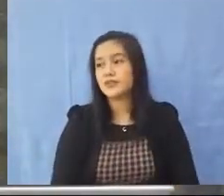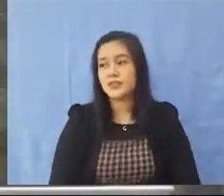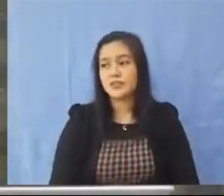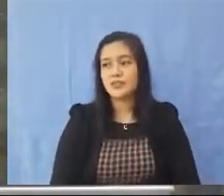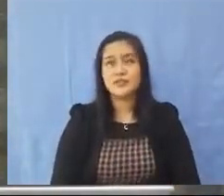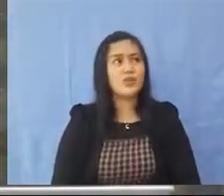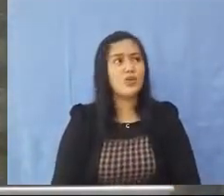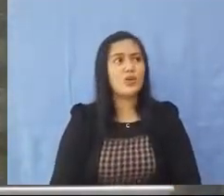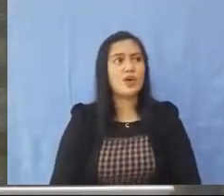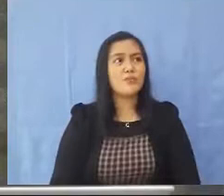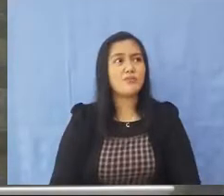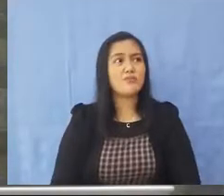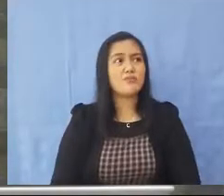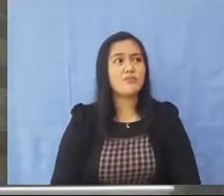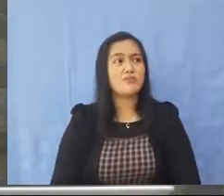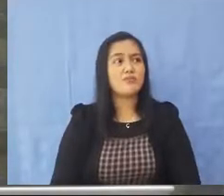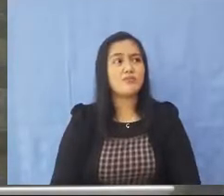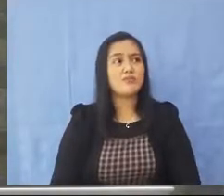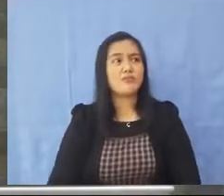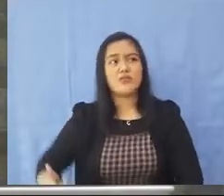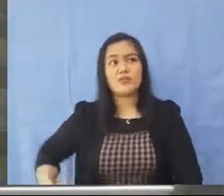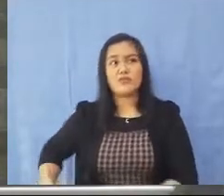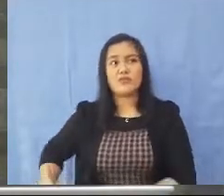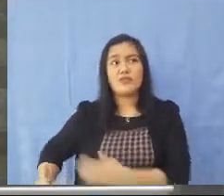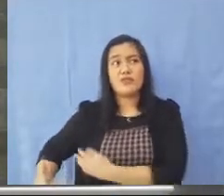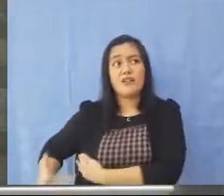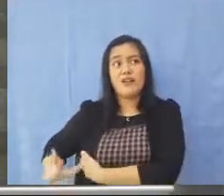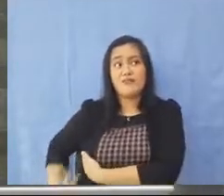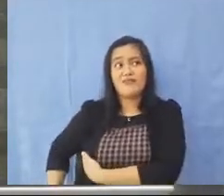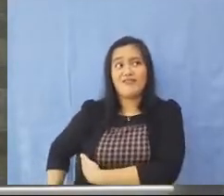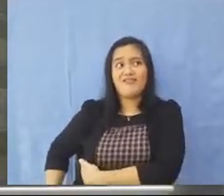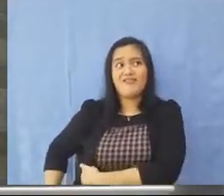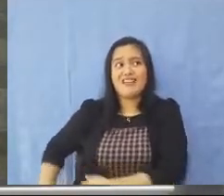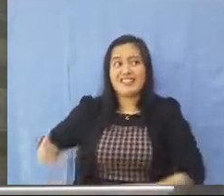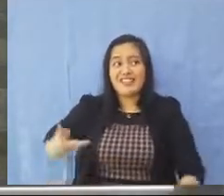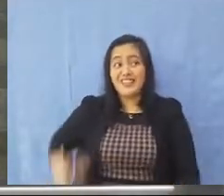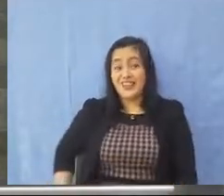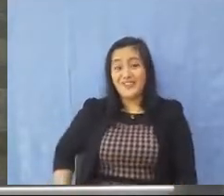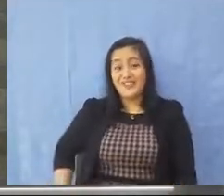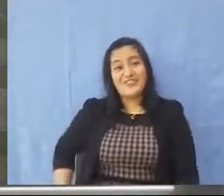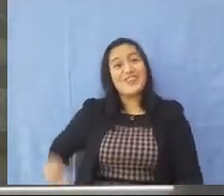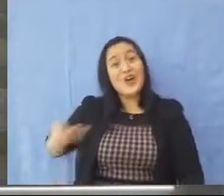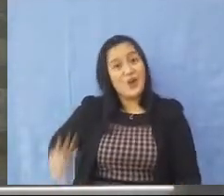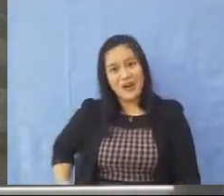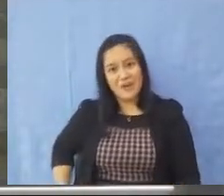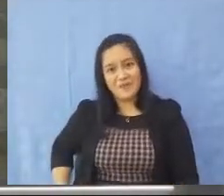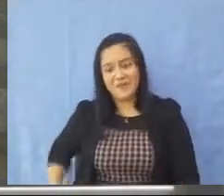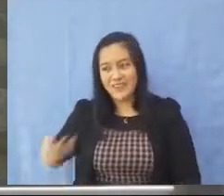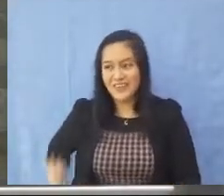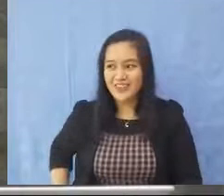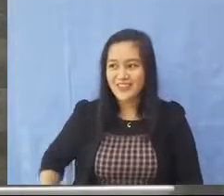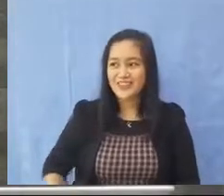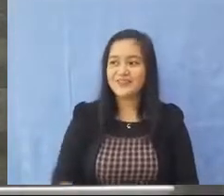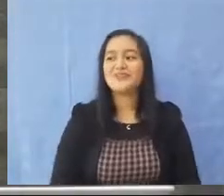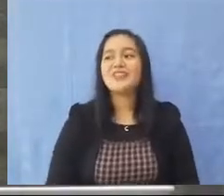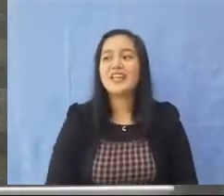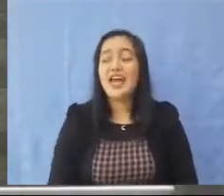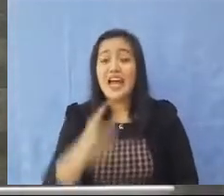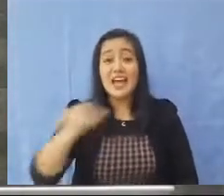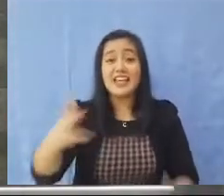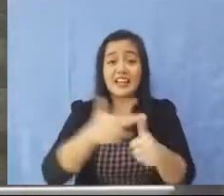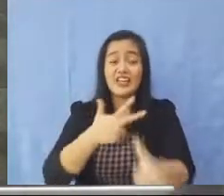na istorya po dyan sa foundational chapters is the condemnation. Okay? The condemnation.